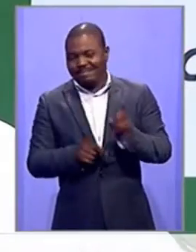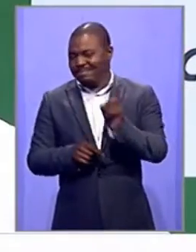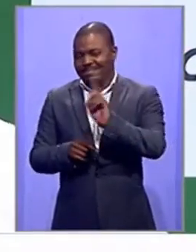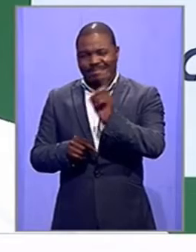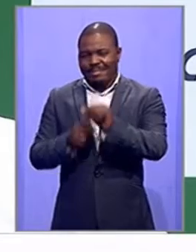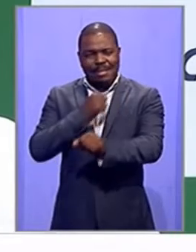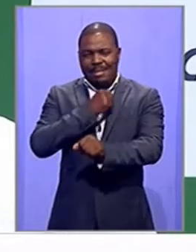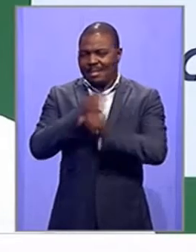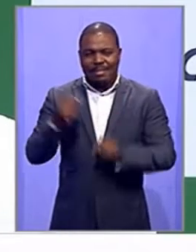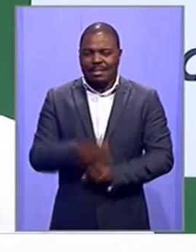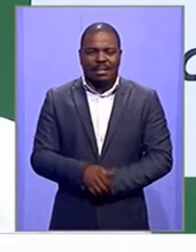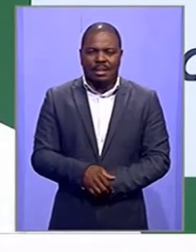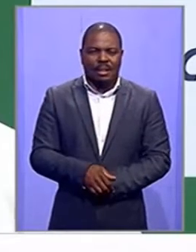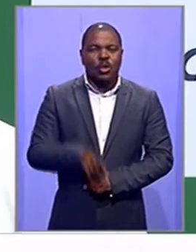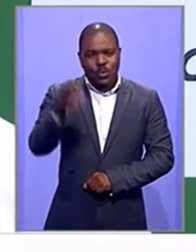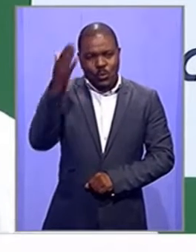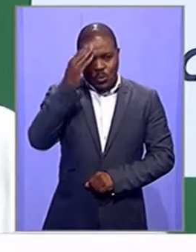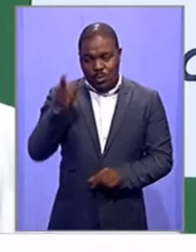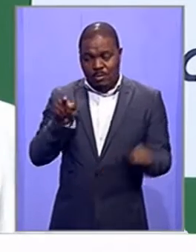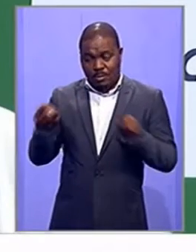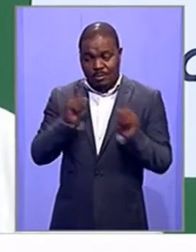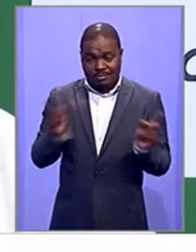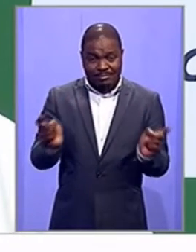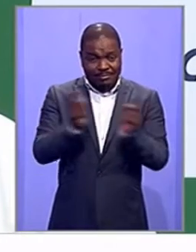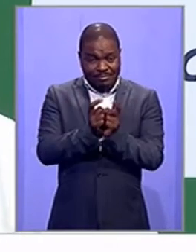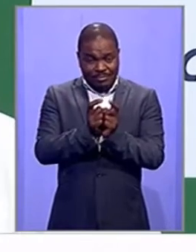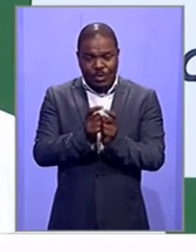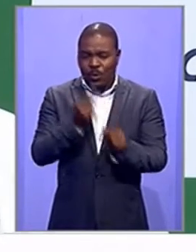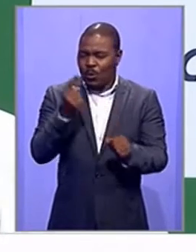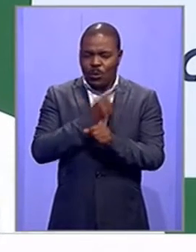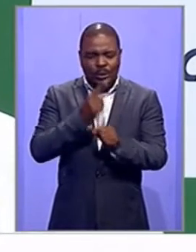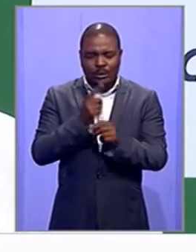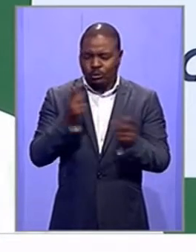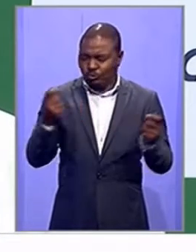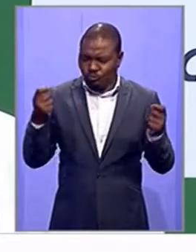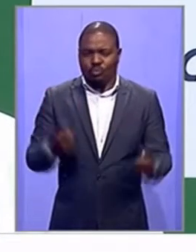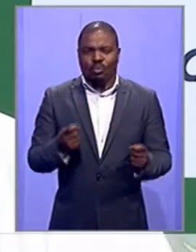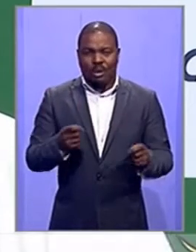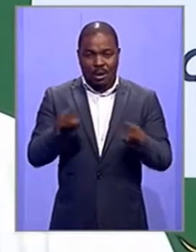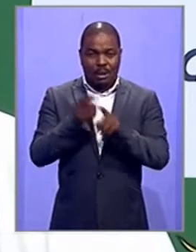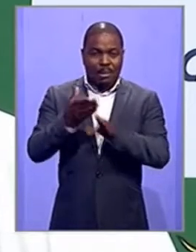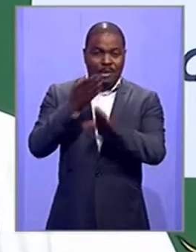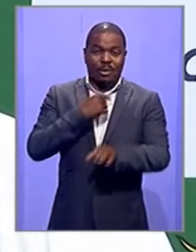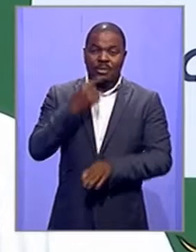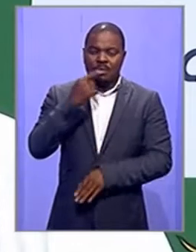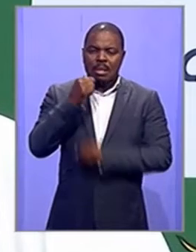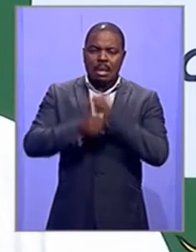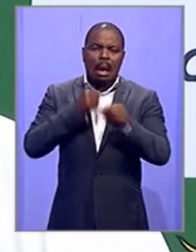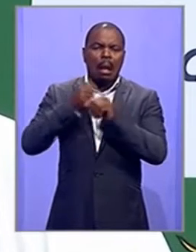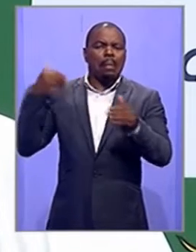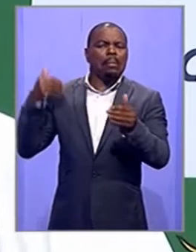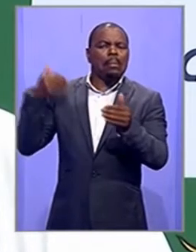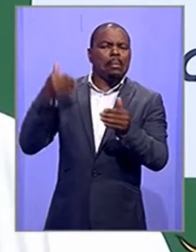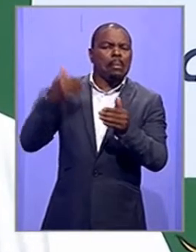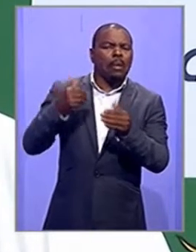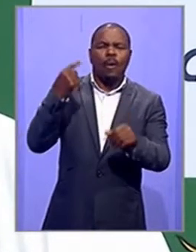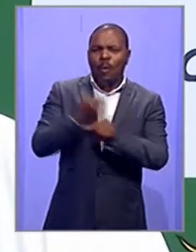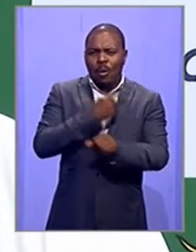in the future, and the games between the two teams. It's always tough, like you've mentioned now the past couple of years now. It's